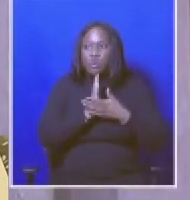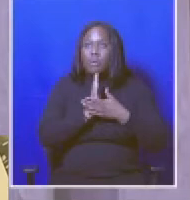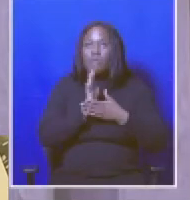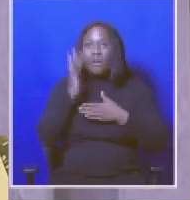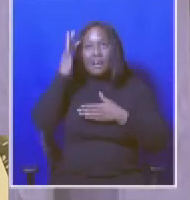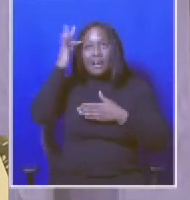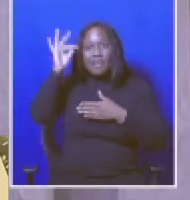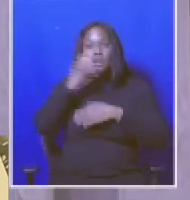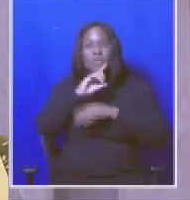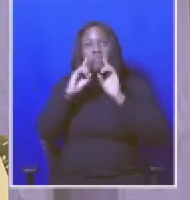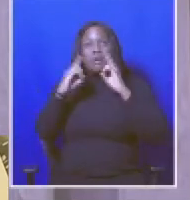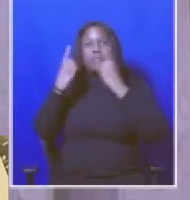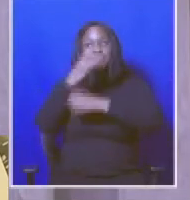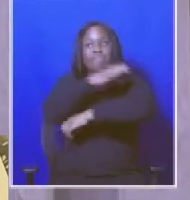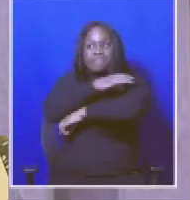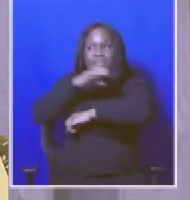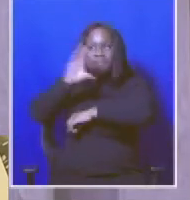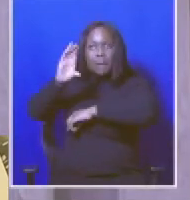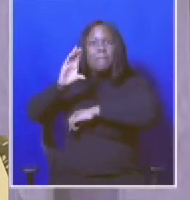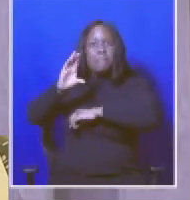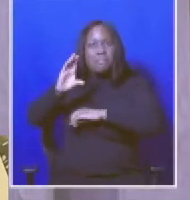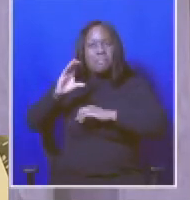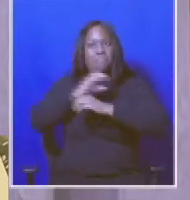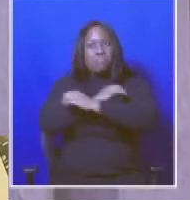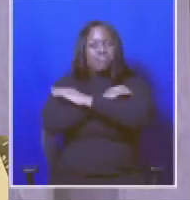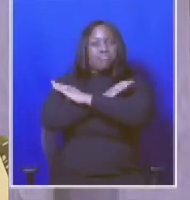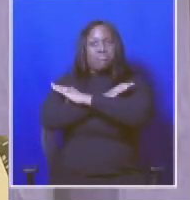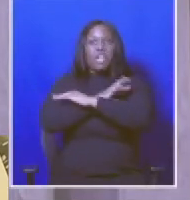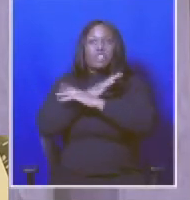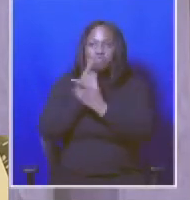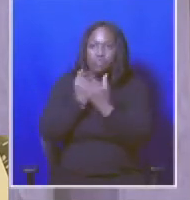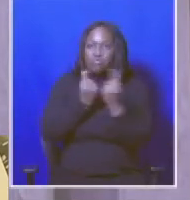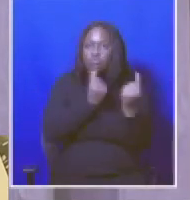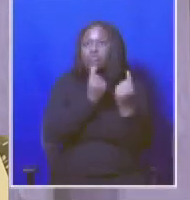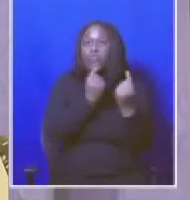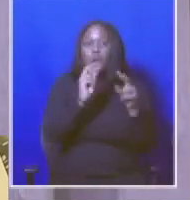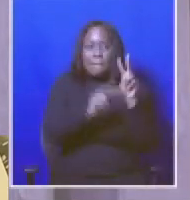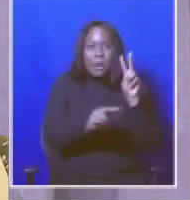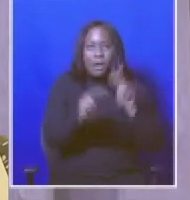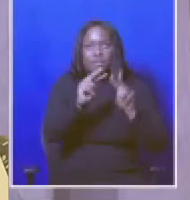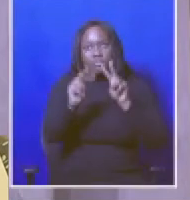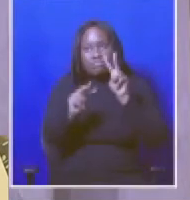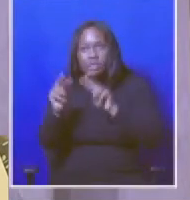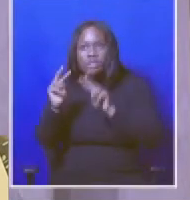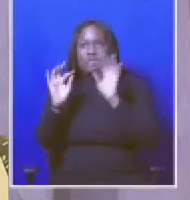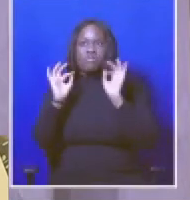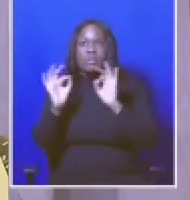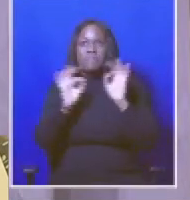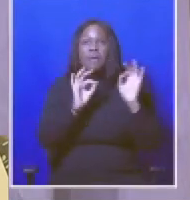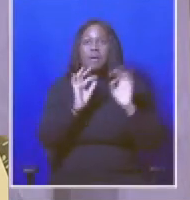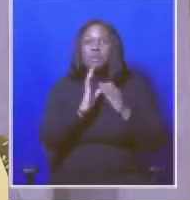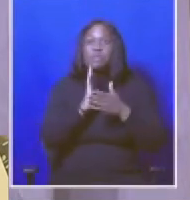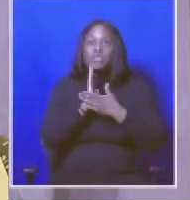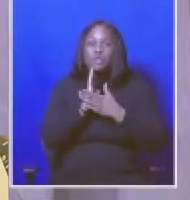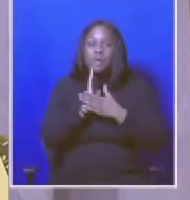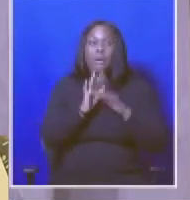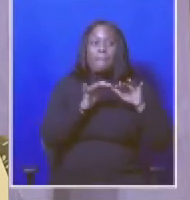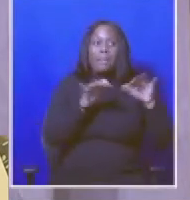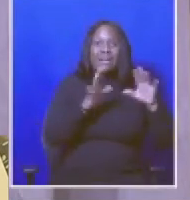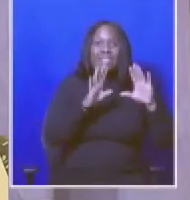government departments and state entities to ensure greater alignment across the public sector to